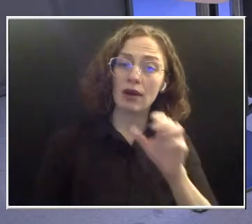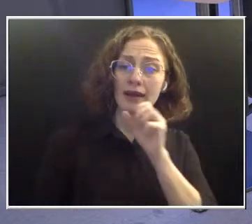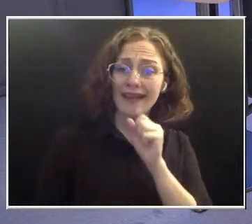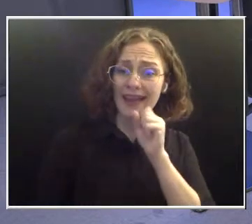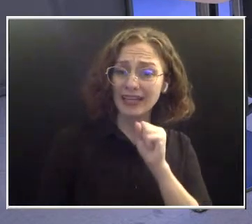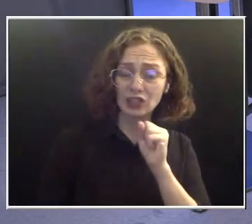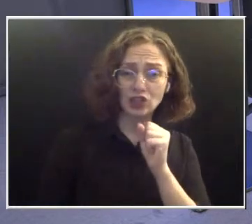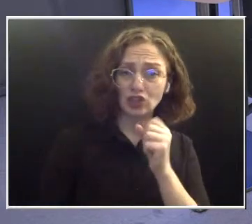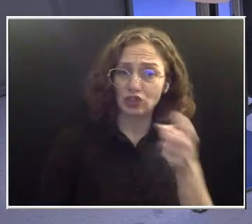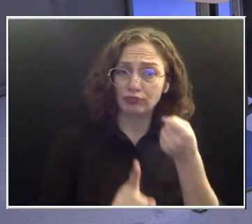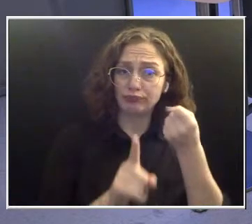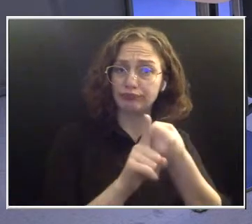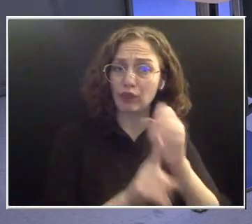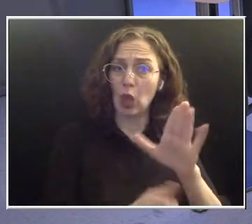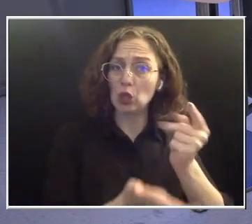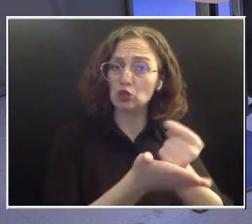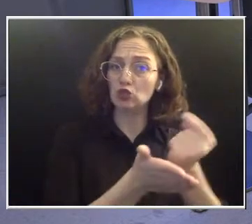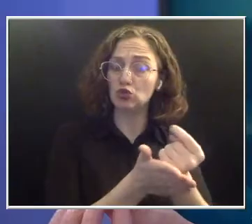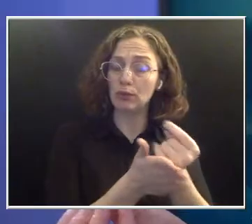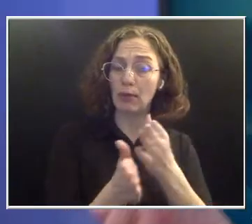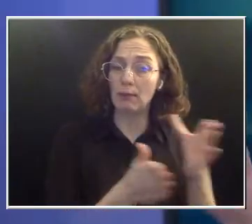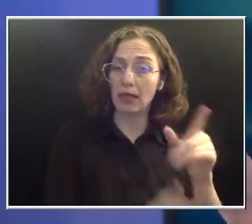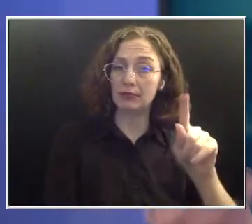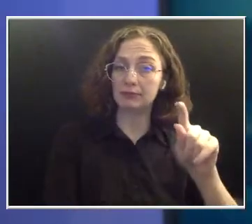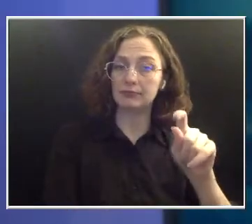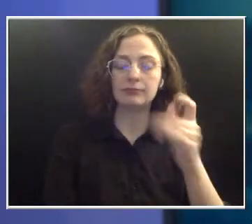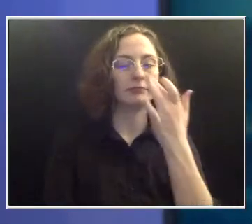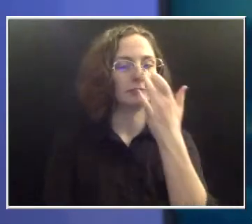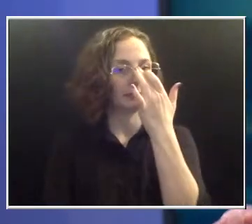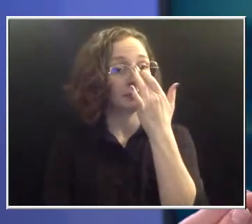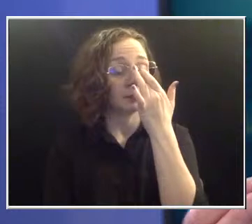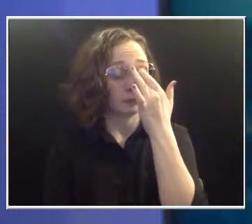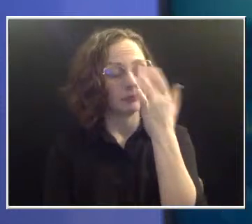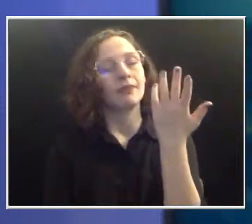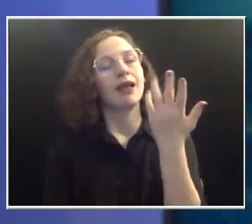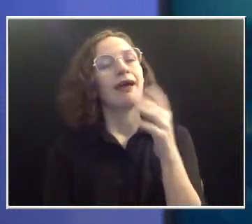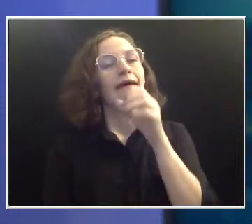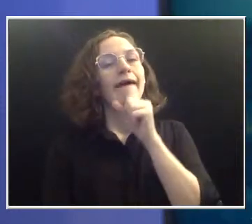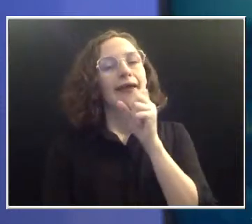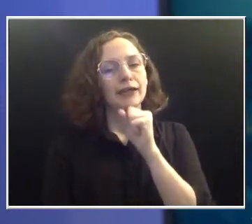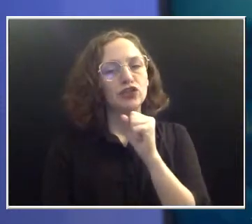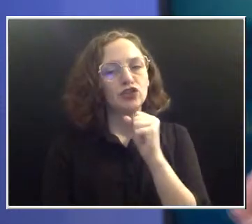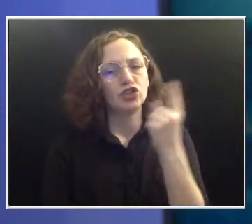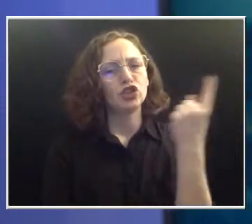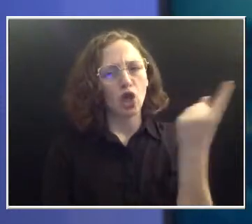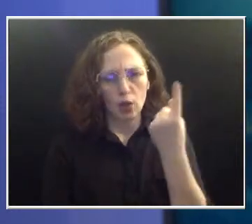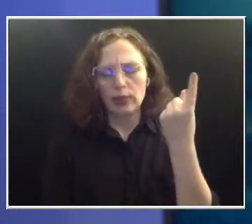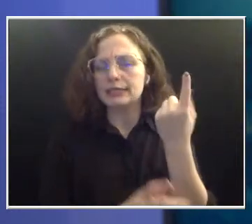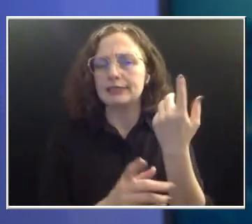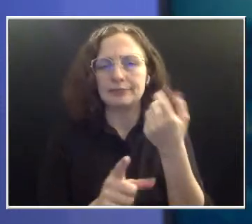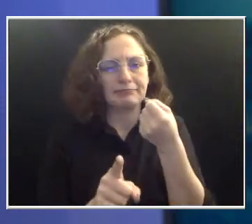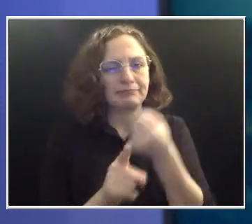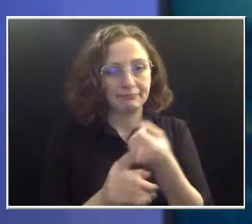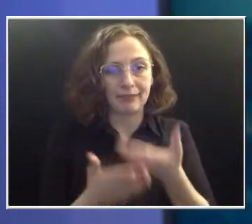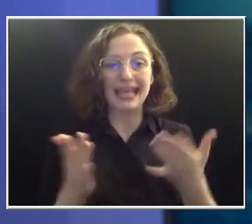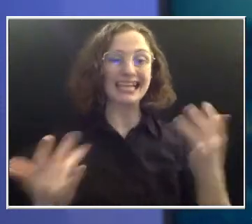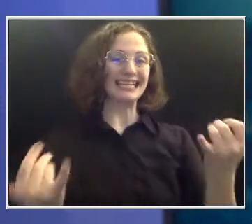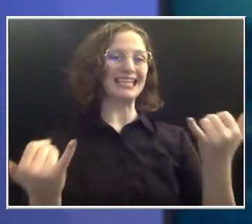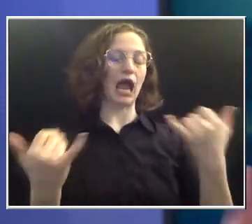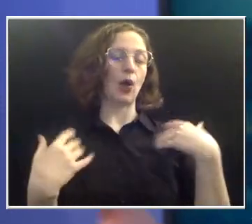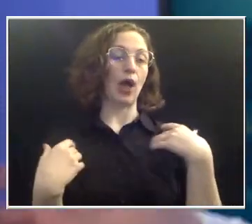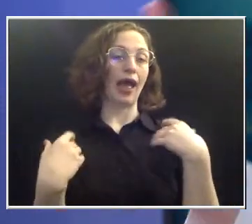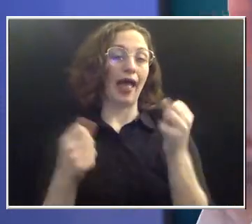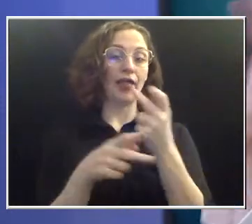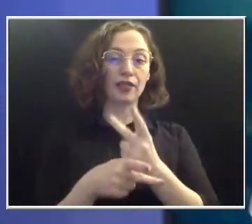treatment plan? Well, age is always a factor, and healthcare is now a lot better about considering fertility-sparing